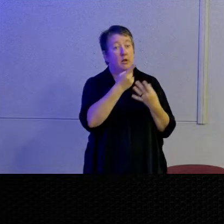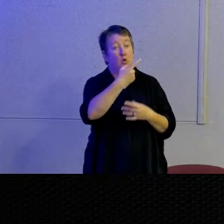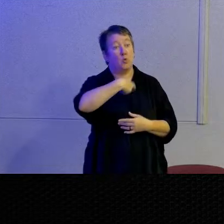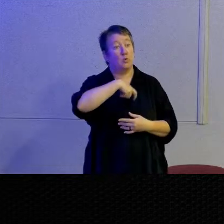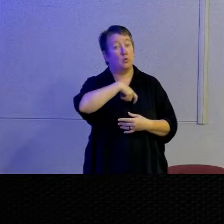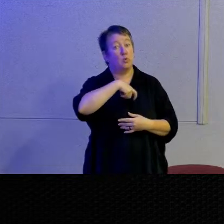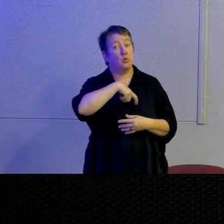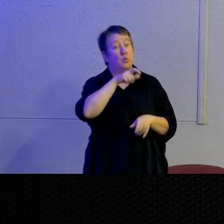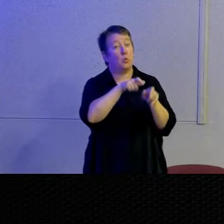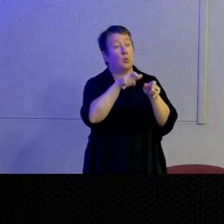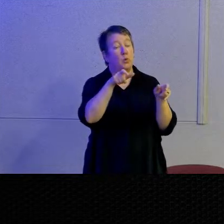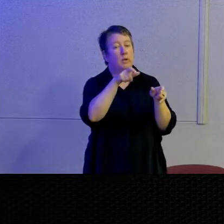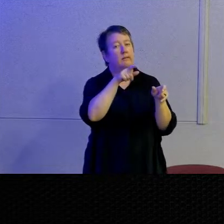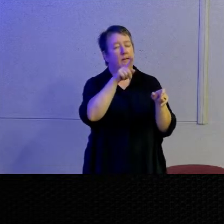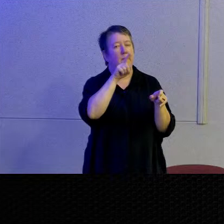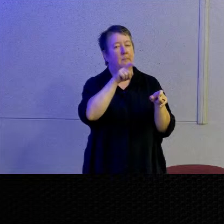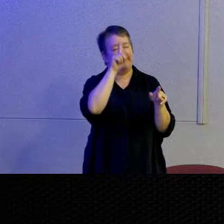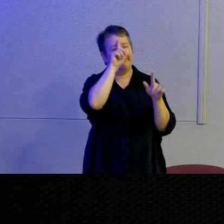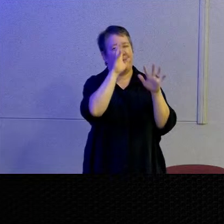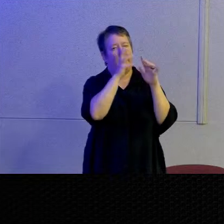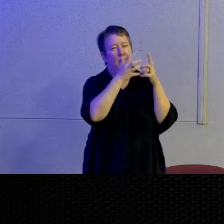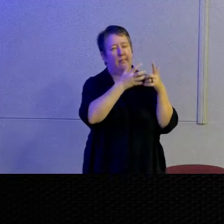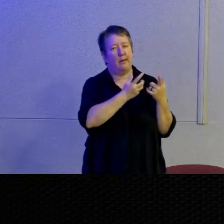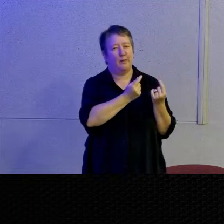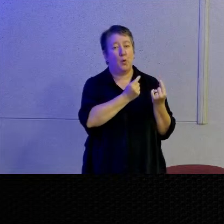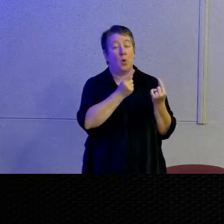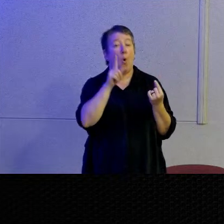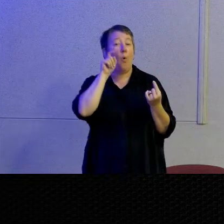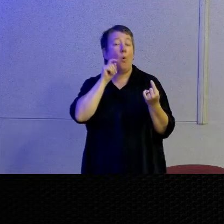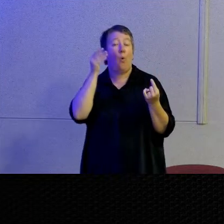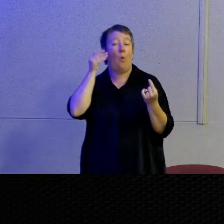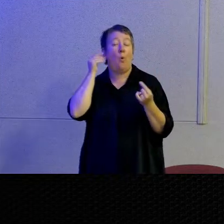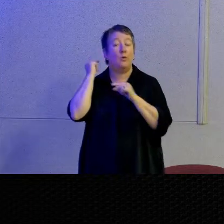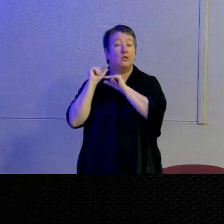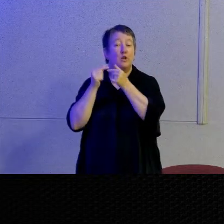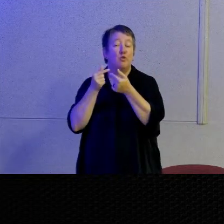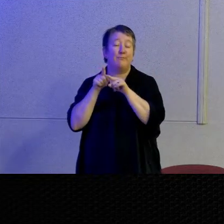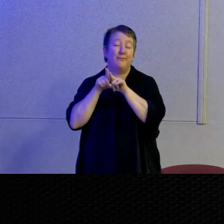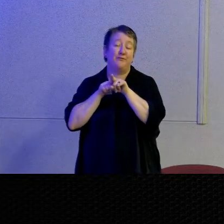the older generation failed to do.